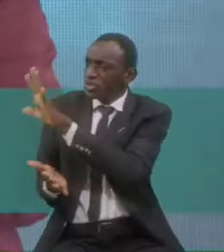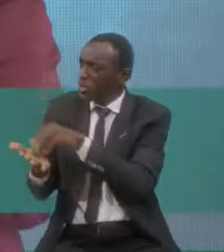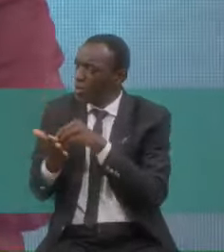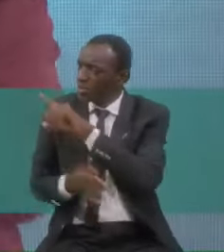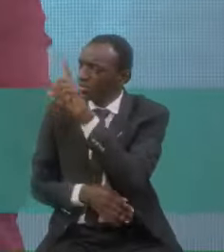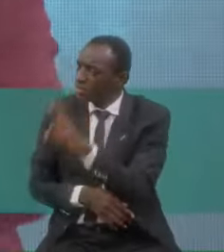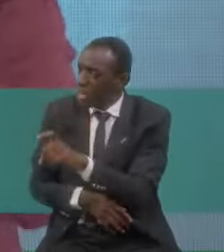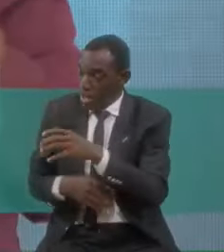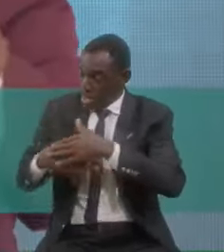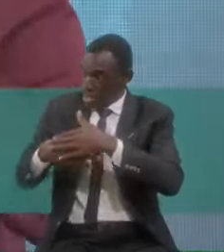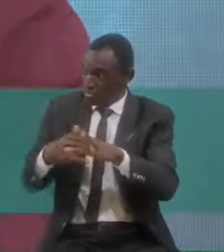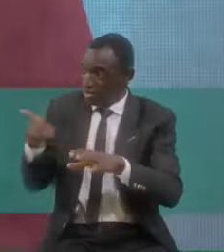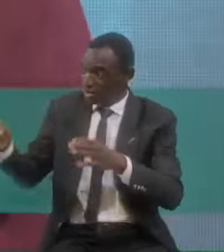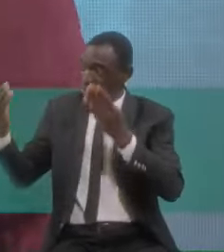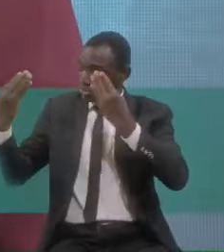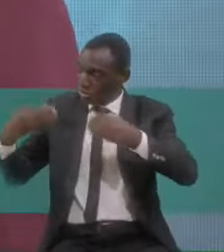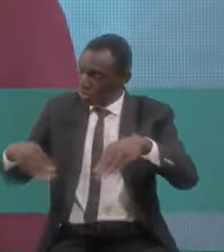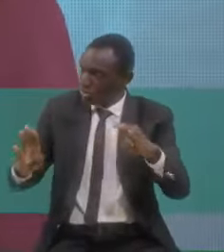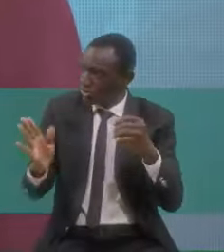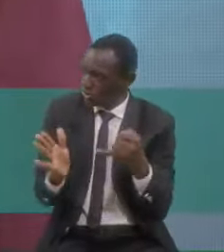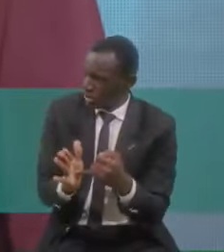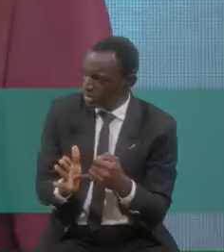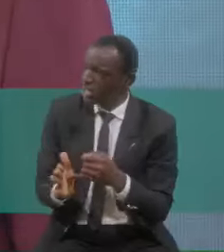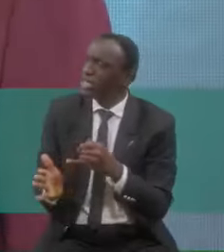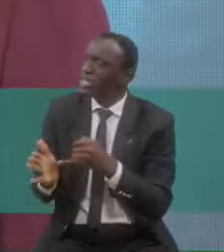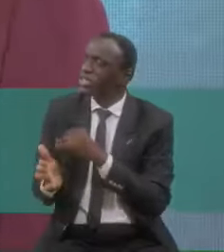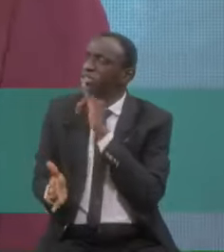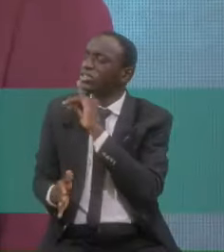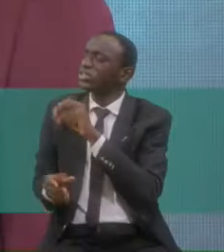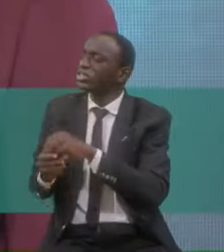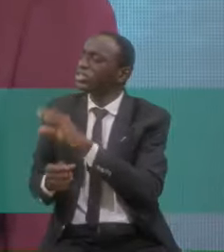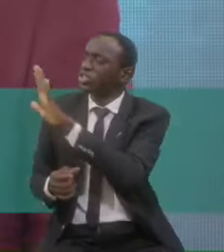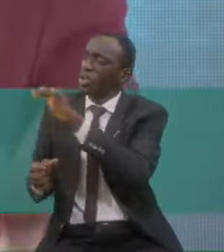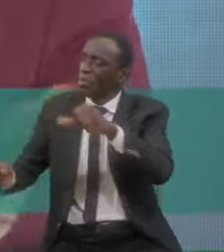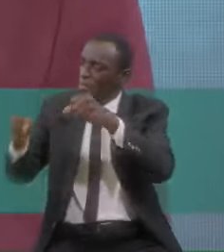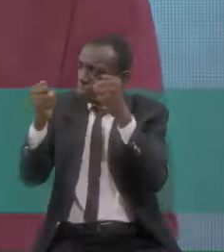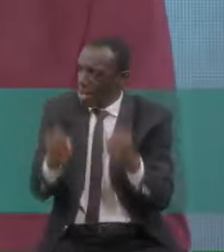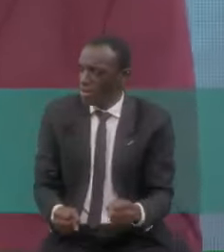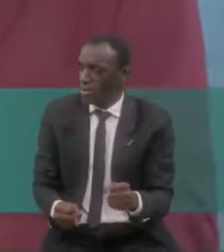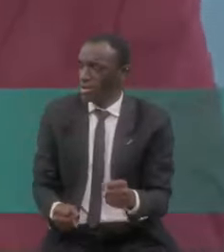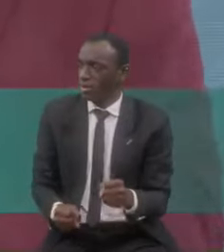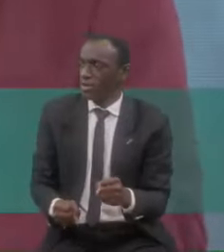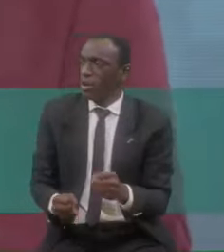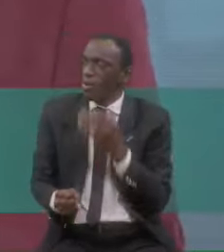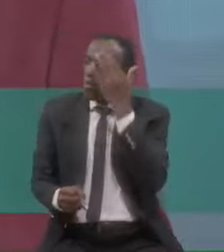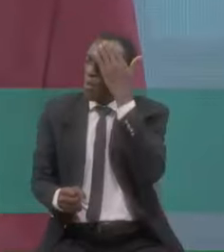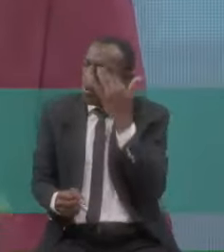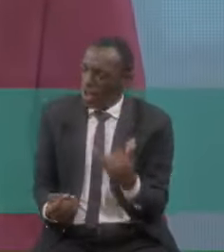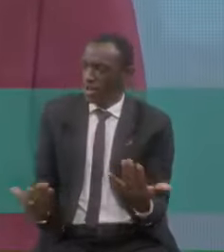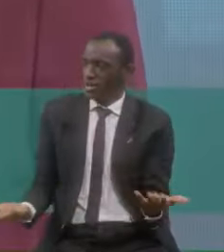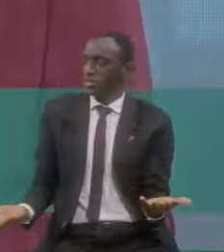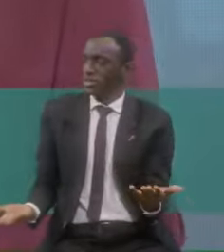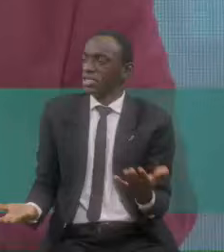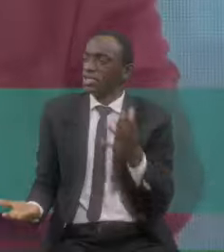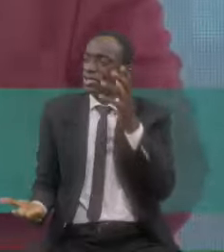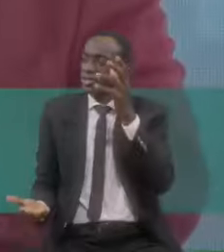after it was sold, was it not in thine own power? Why hast